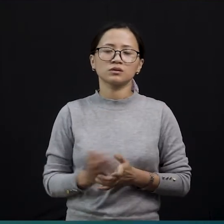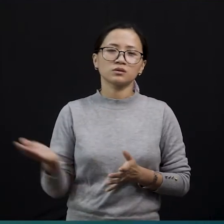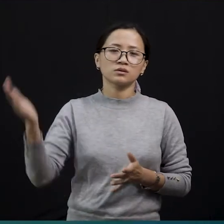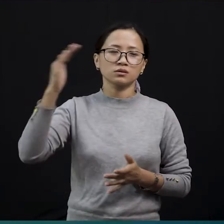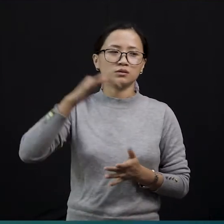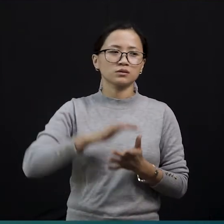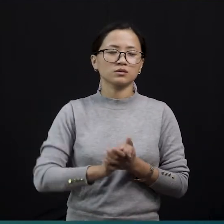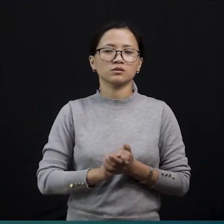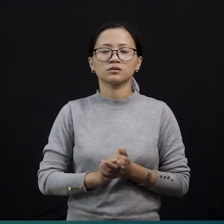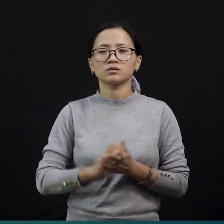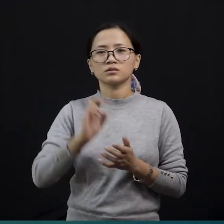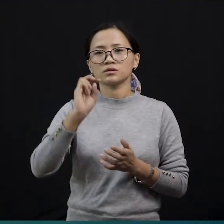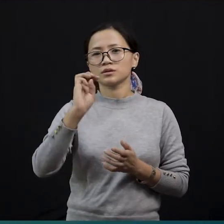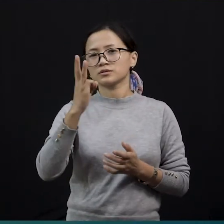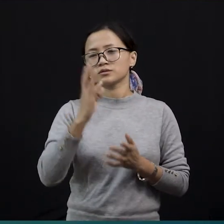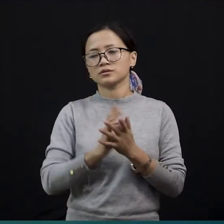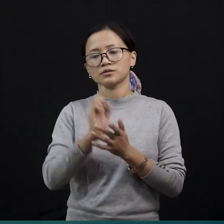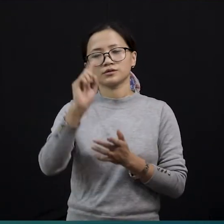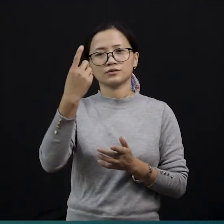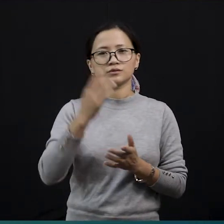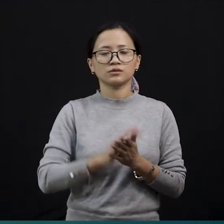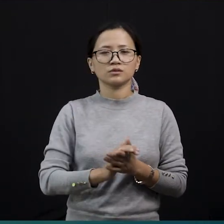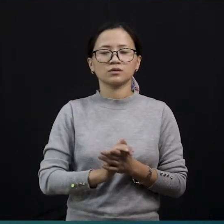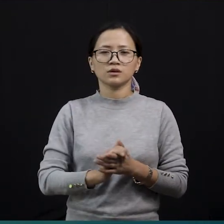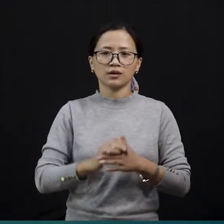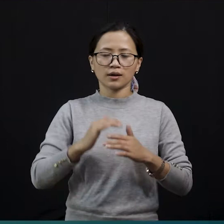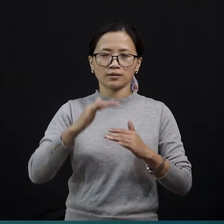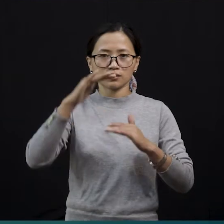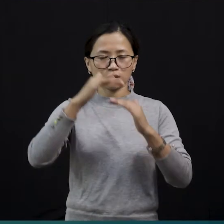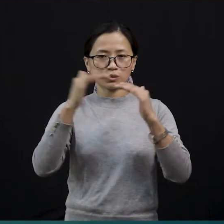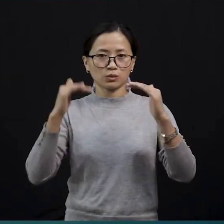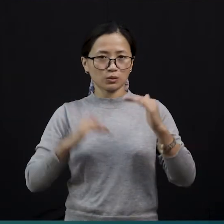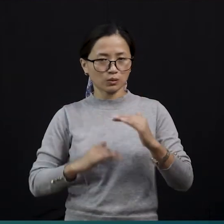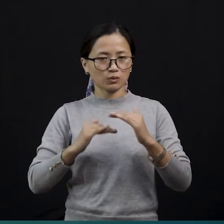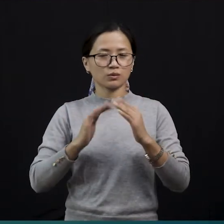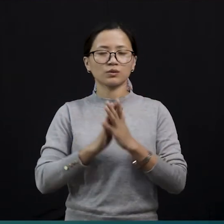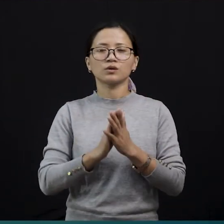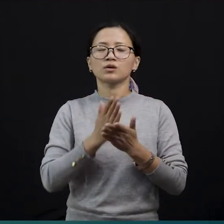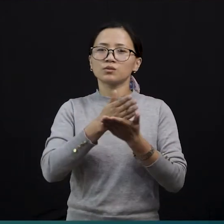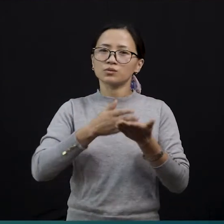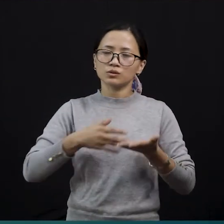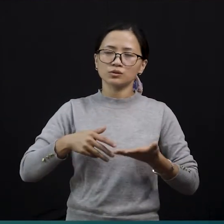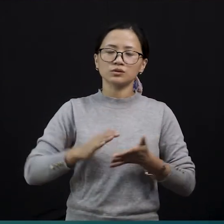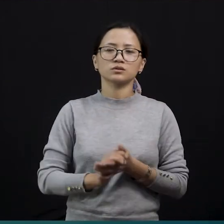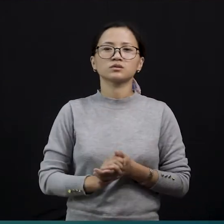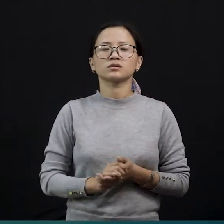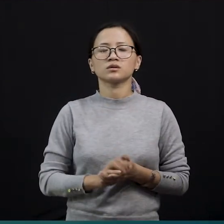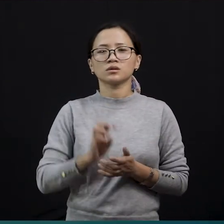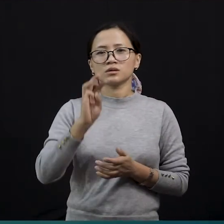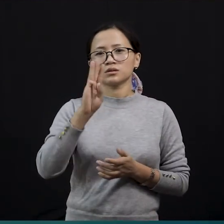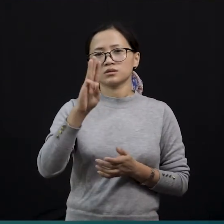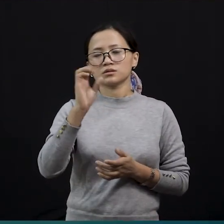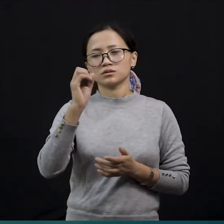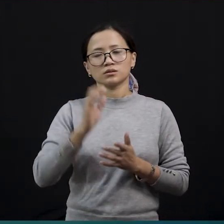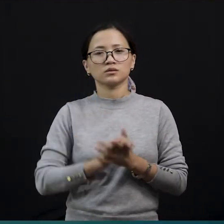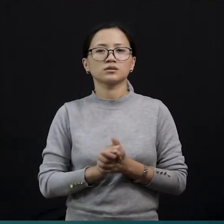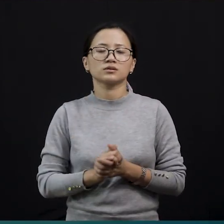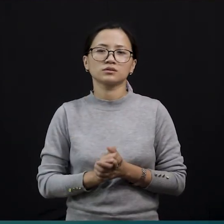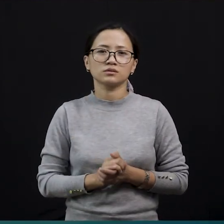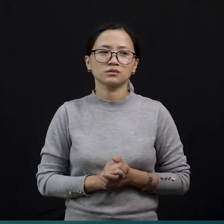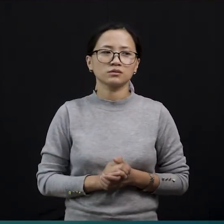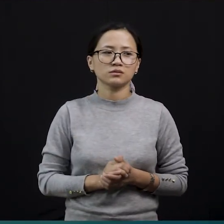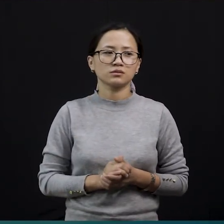come as 31st. And the lower part, the lower portion, you will consider as 30,